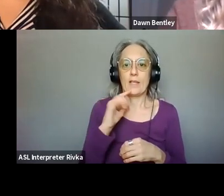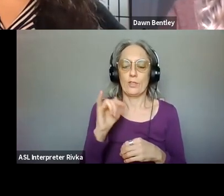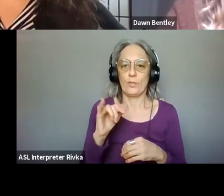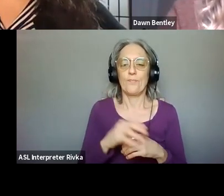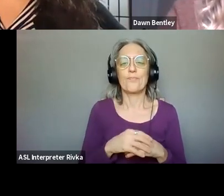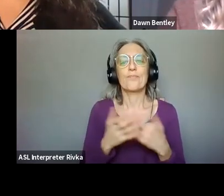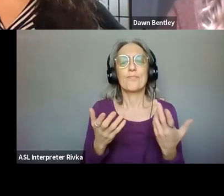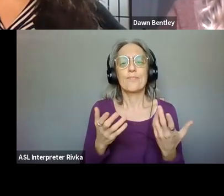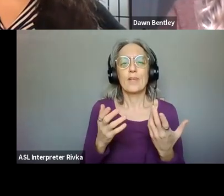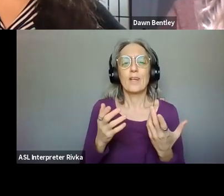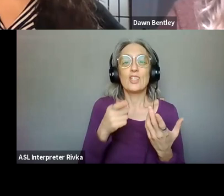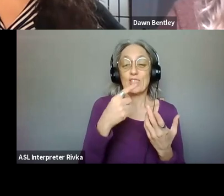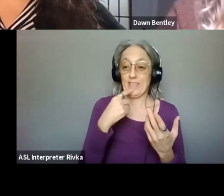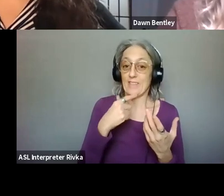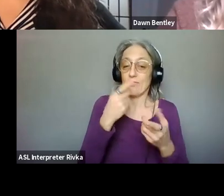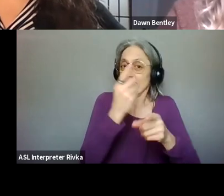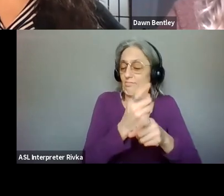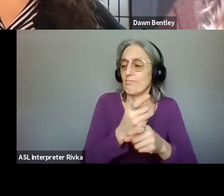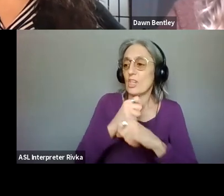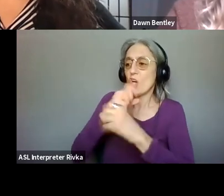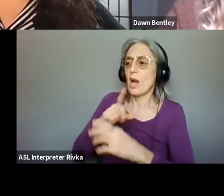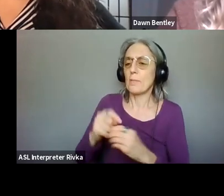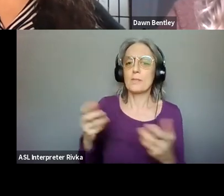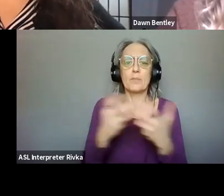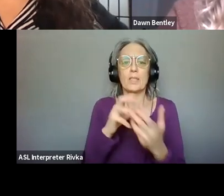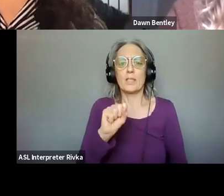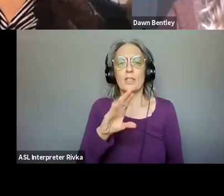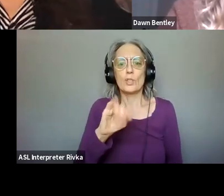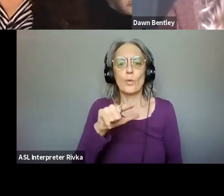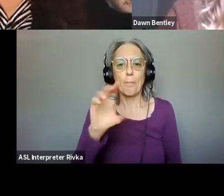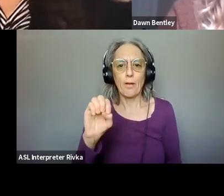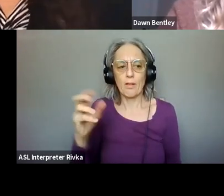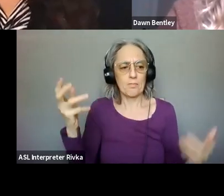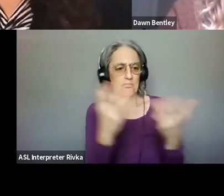guardian needs to be suitable. You say, well, why wouldn't I be suitable? Well, there are different reasons.